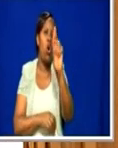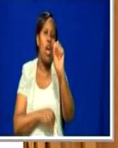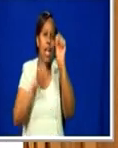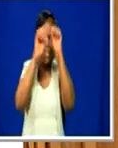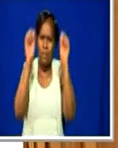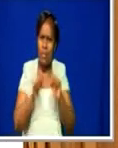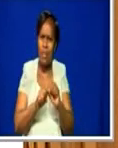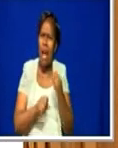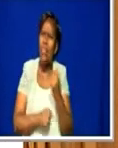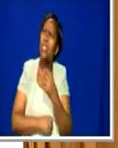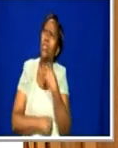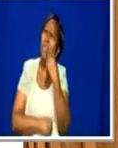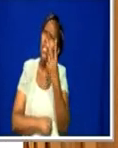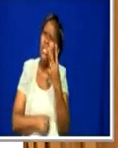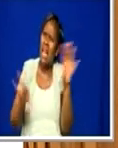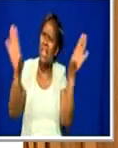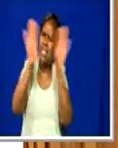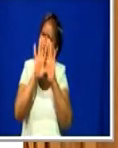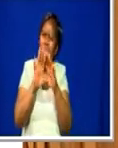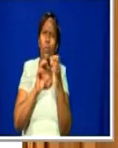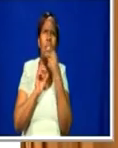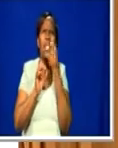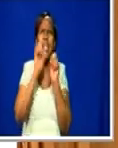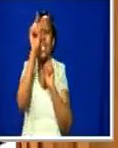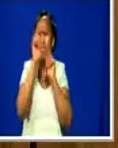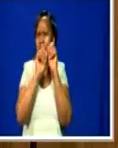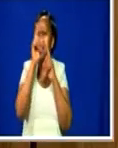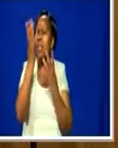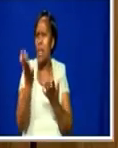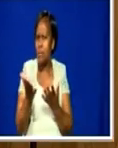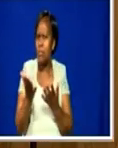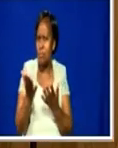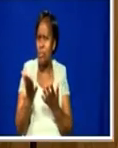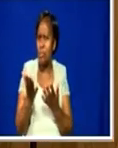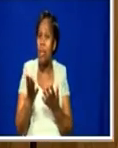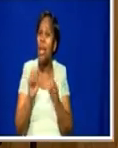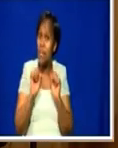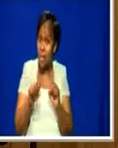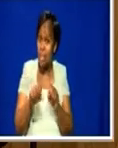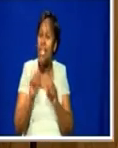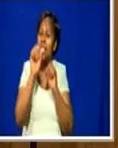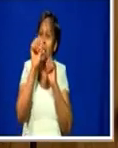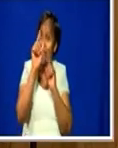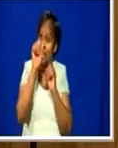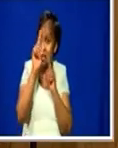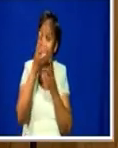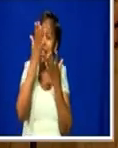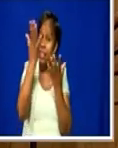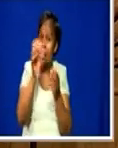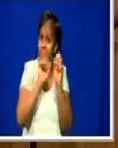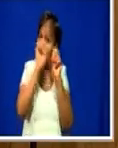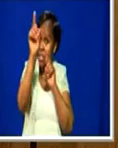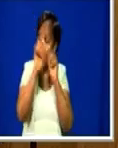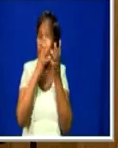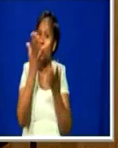usually see at night, and we call them the stars Of course, the stars that we see, at night. they all The belong beautiful to, stars, Yes, uh-huh. the beautiful